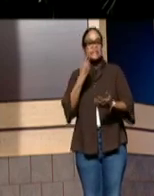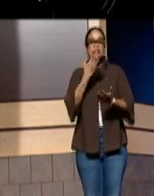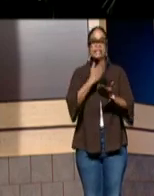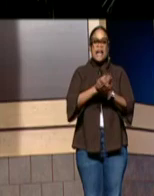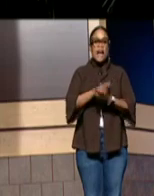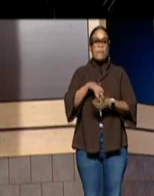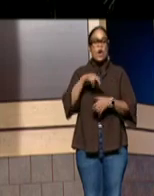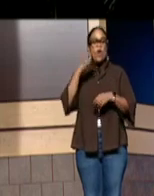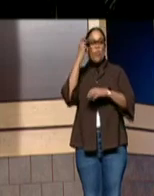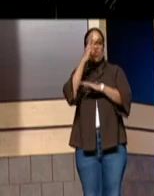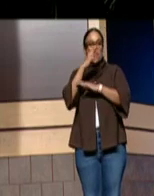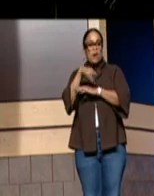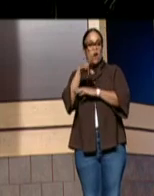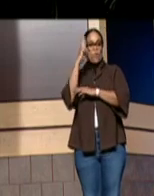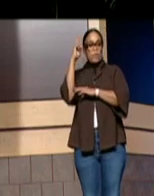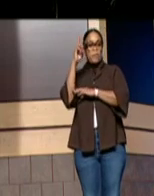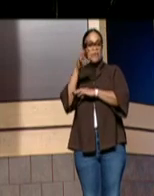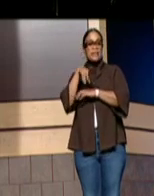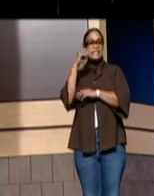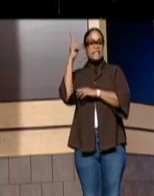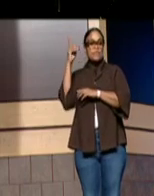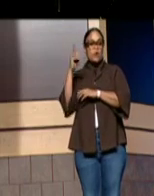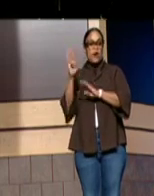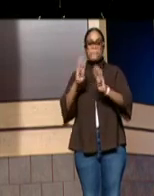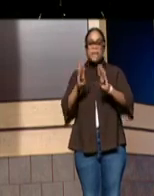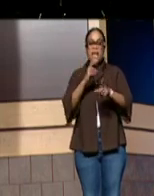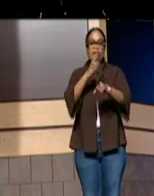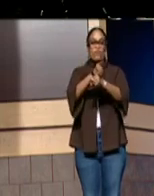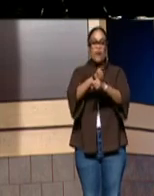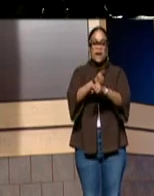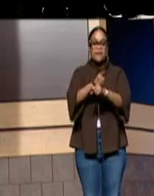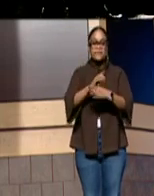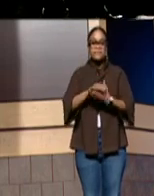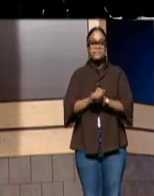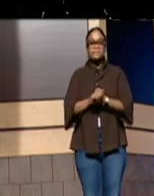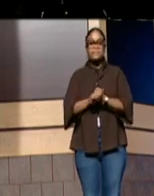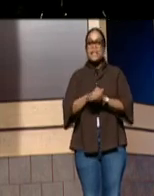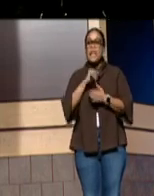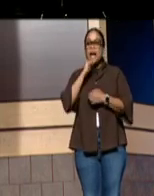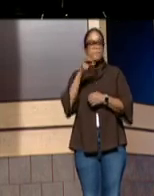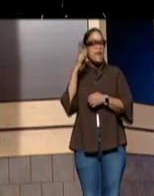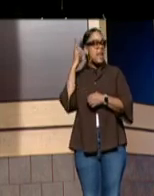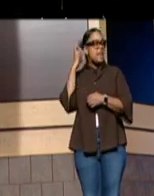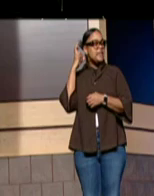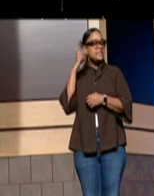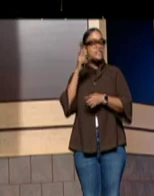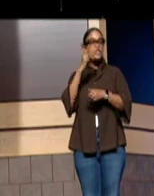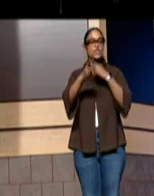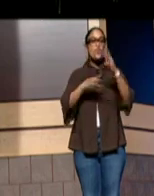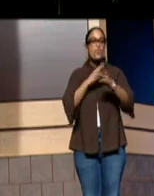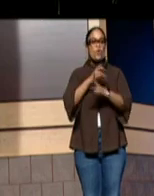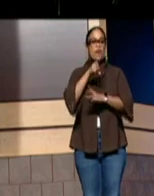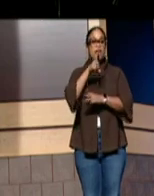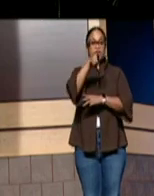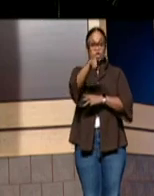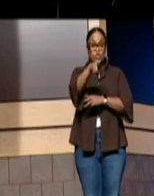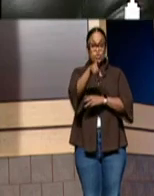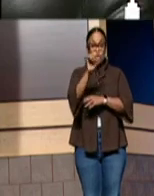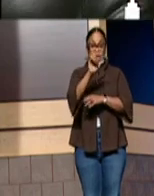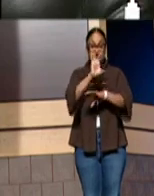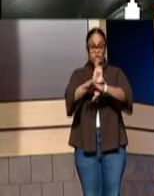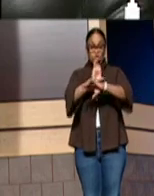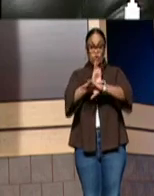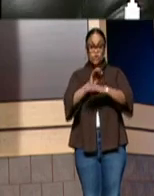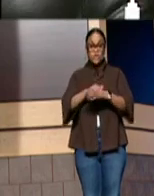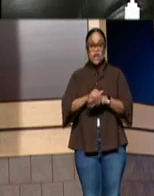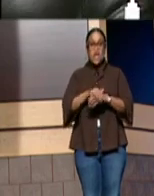and Democrats. Get your act together. Yes. Because I'm not listening to the world. Yeah. I need you as the church, for my people,